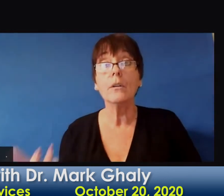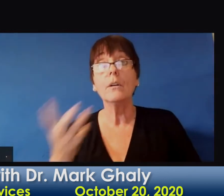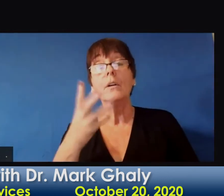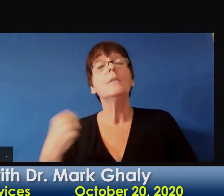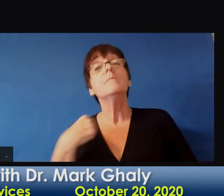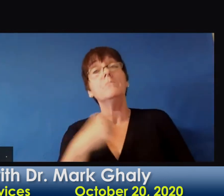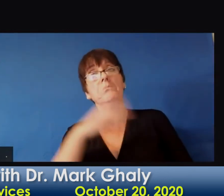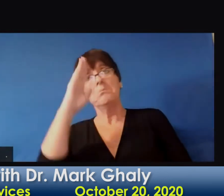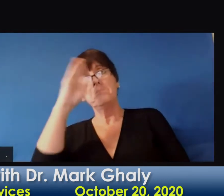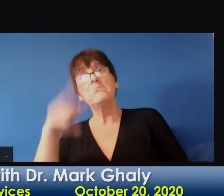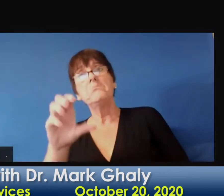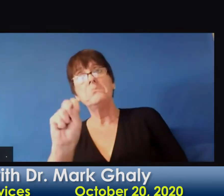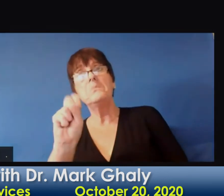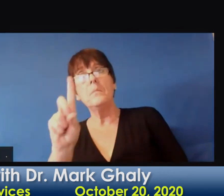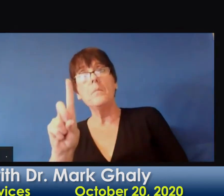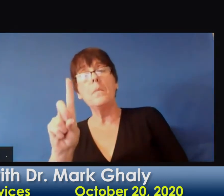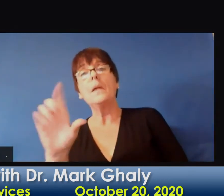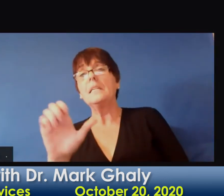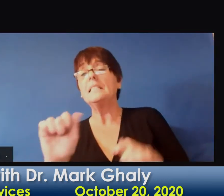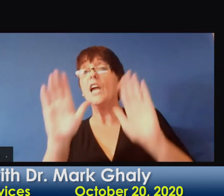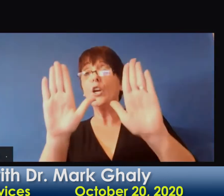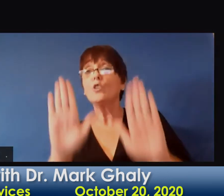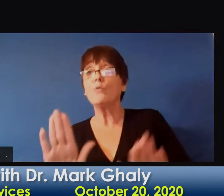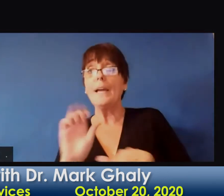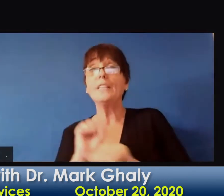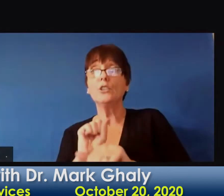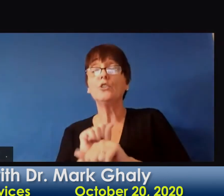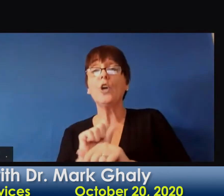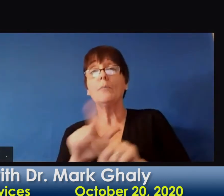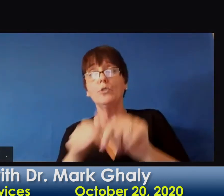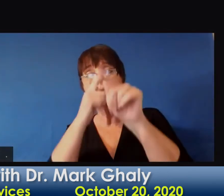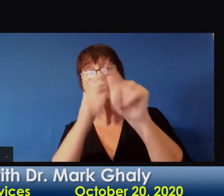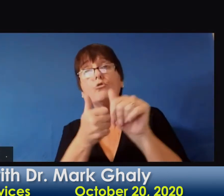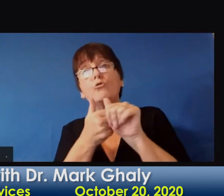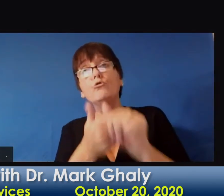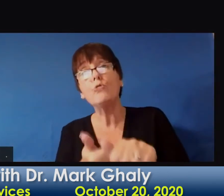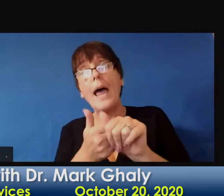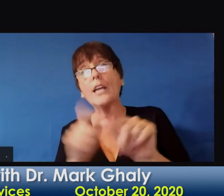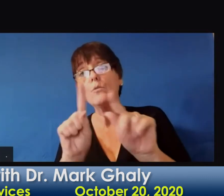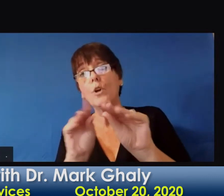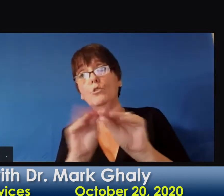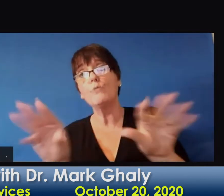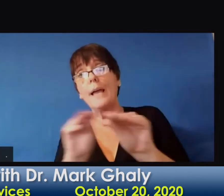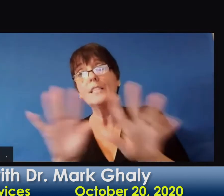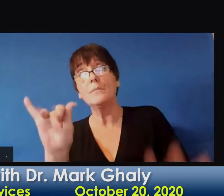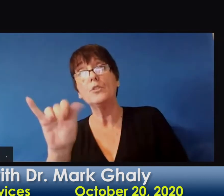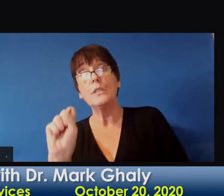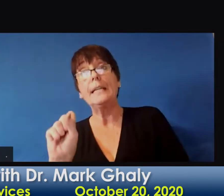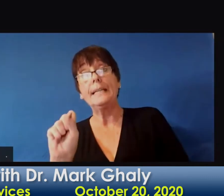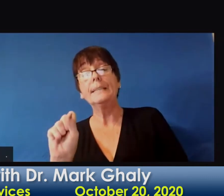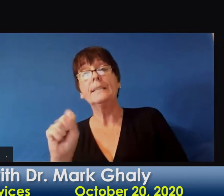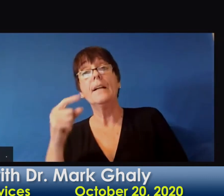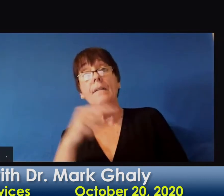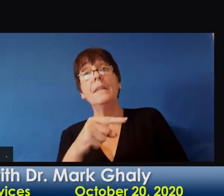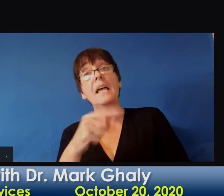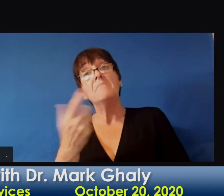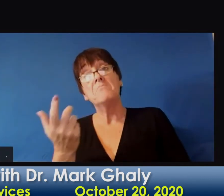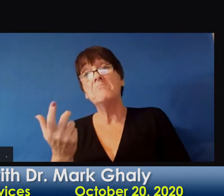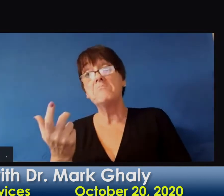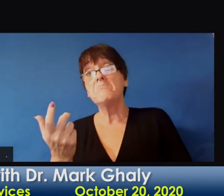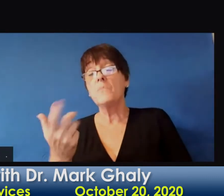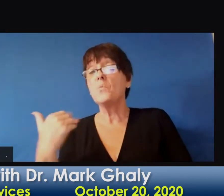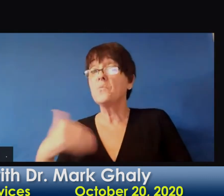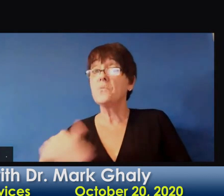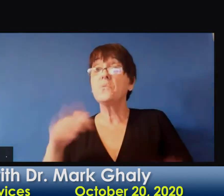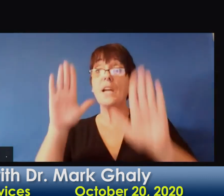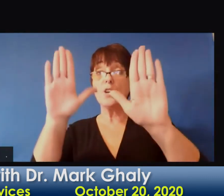we know San Diego does a tremendous job of tracking where their transmission is. In fact, they have pretty